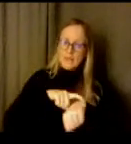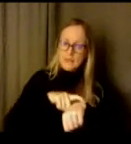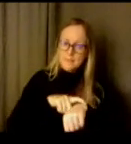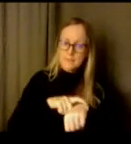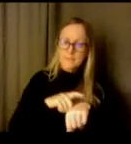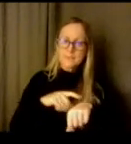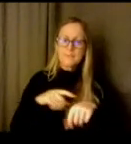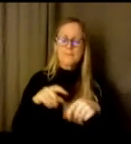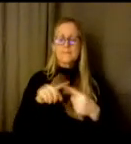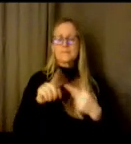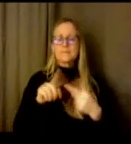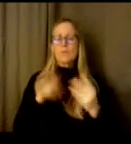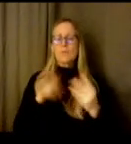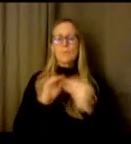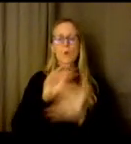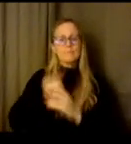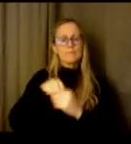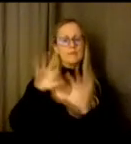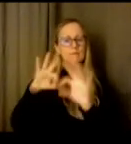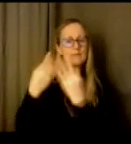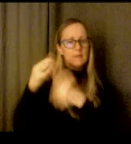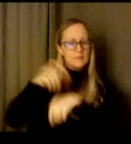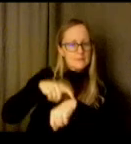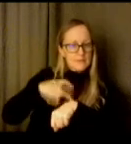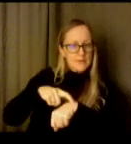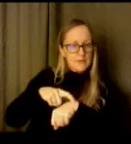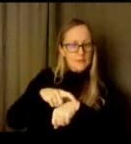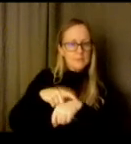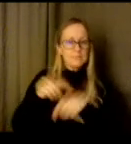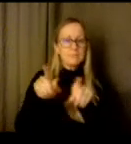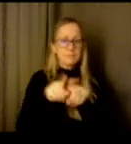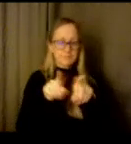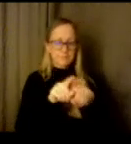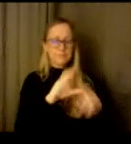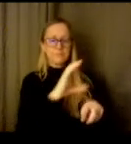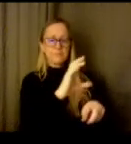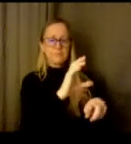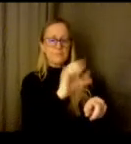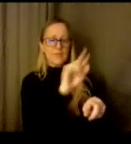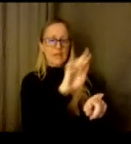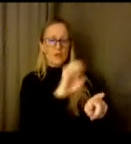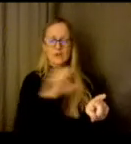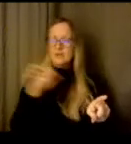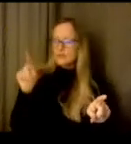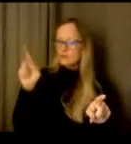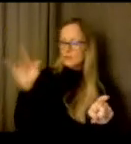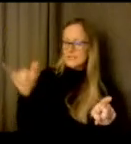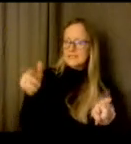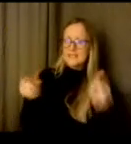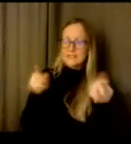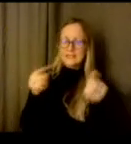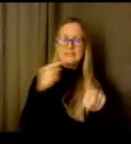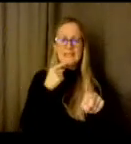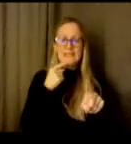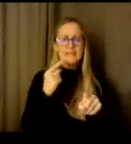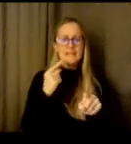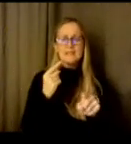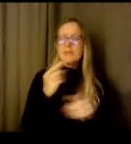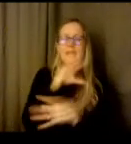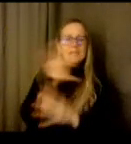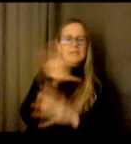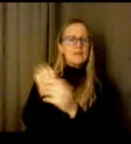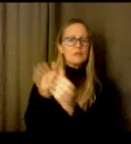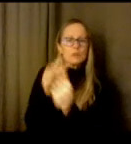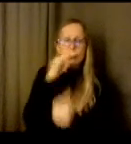screens um also i think as what carrie said and even what tracy said is like really engaging with your kids and having those conversations asking how they're doing